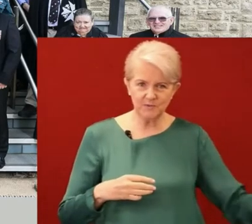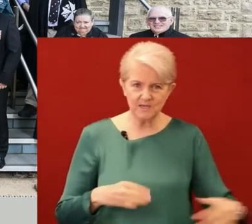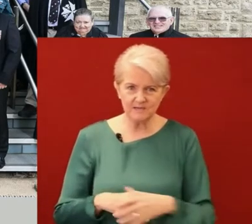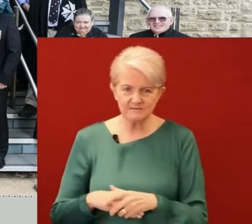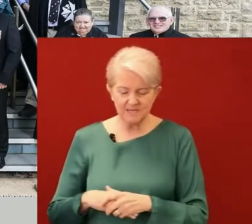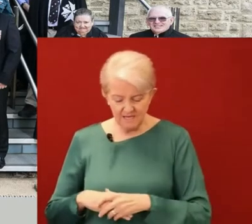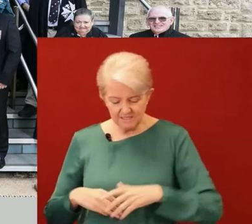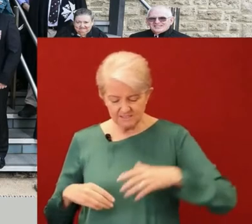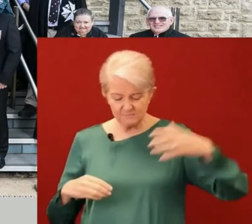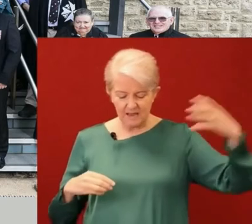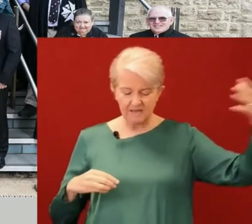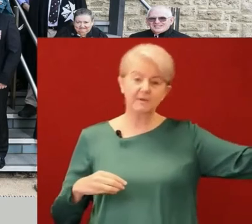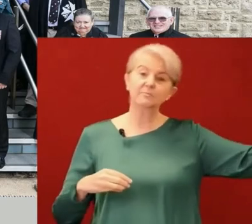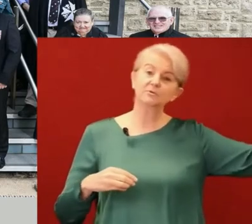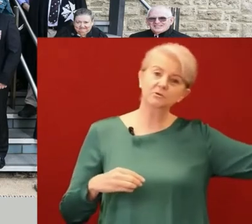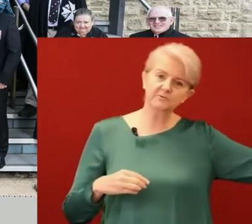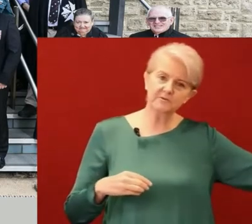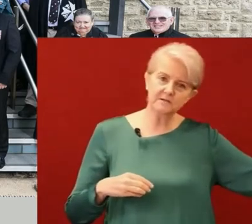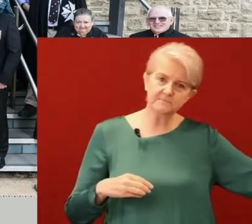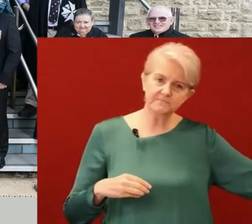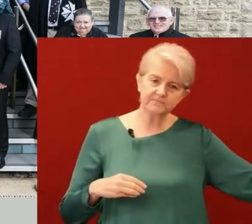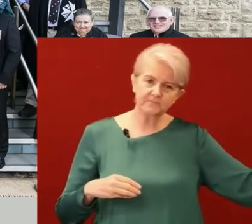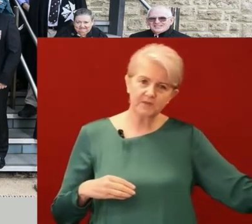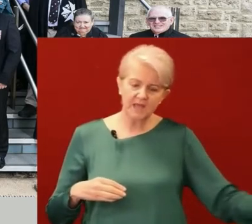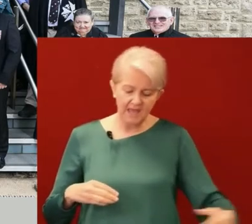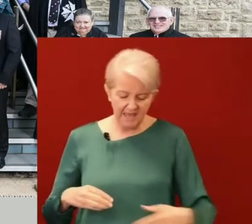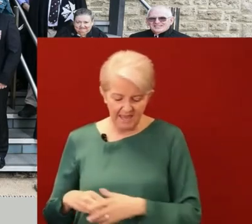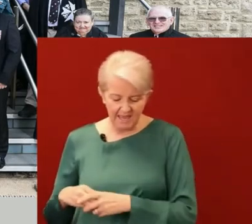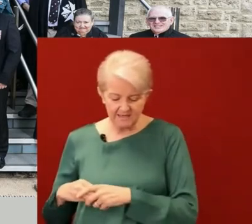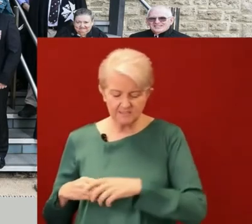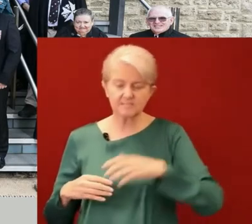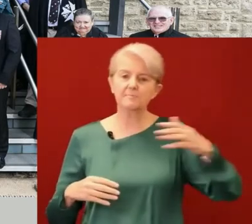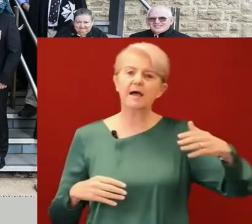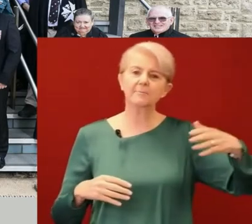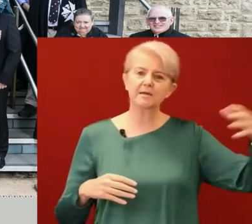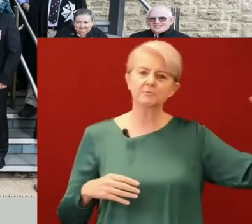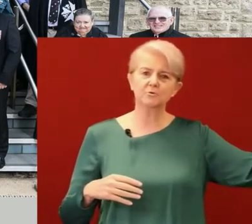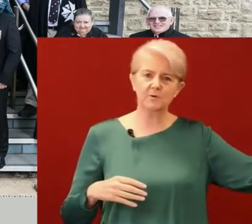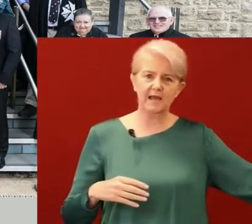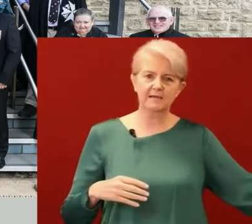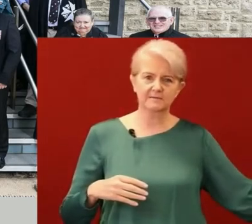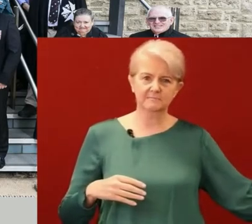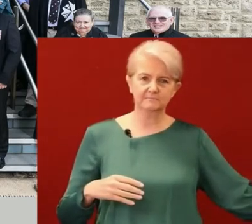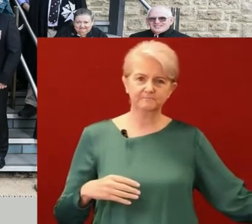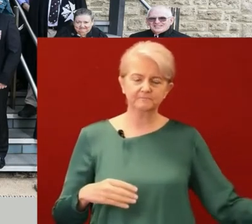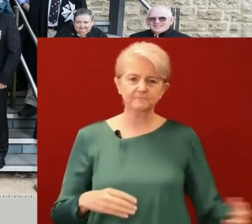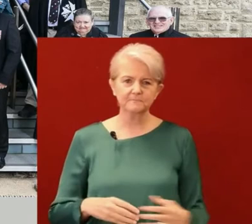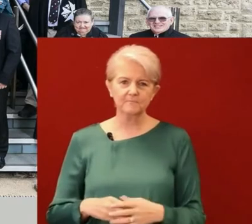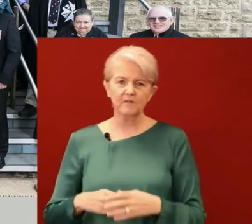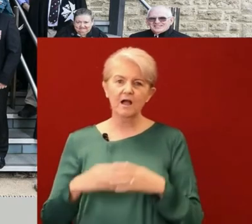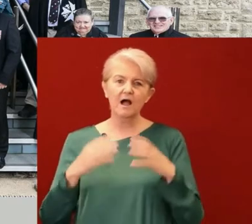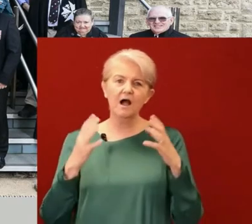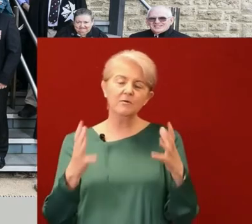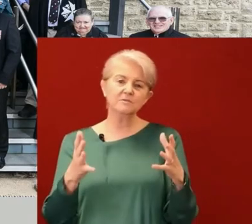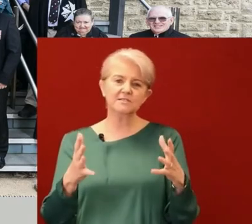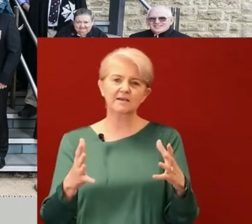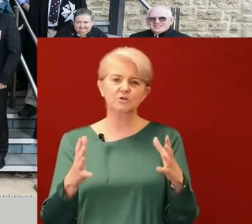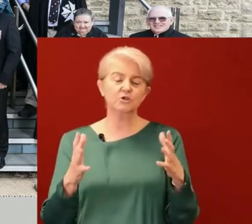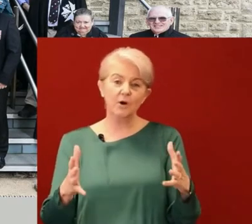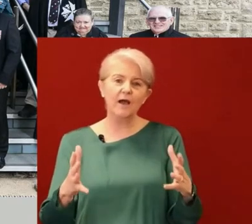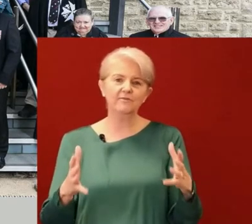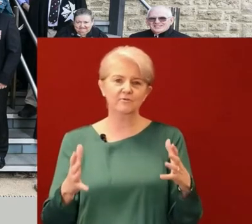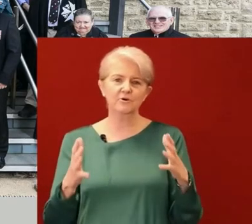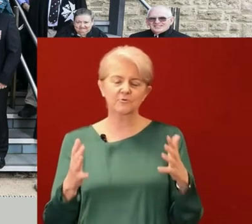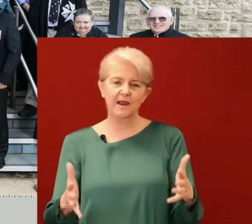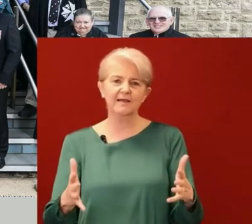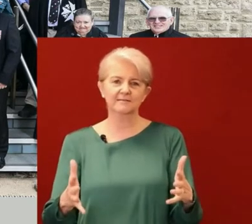to appear. Smart people look for them, and smarter people create them. I would say to